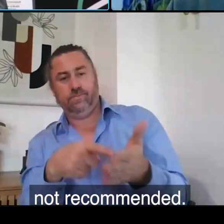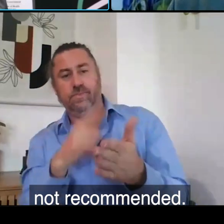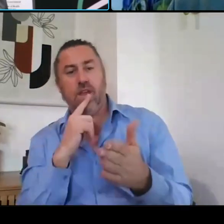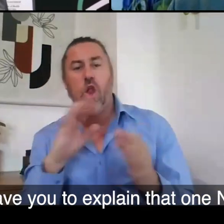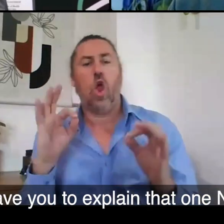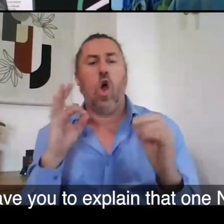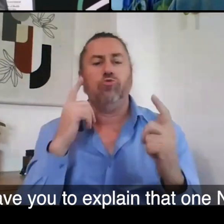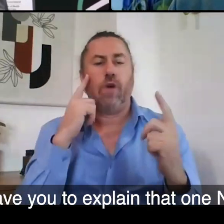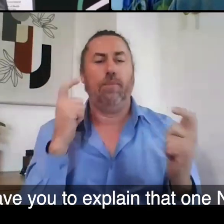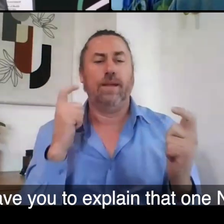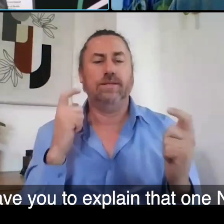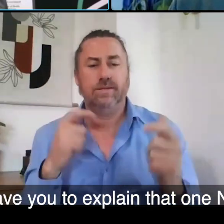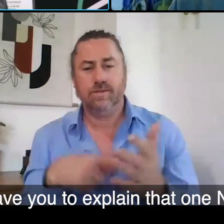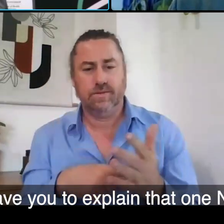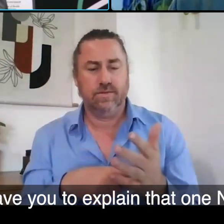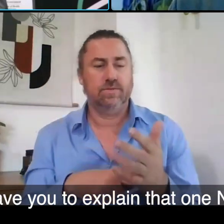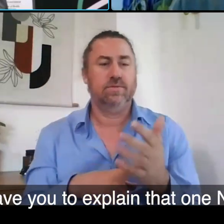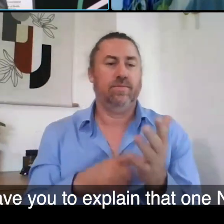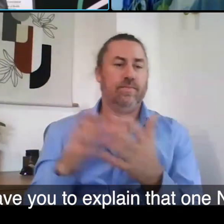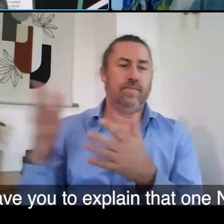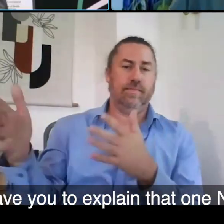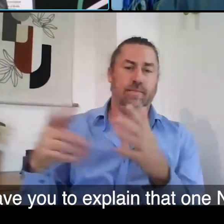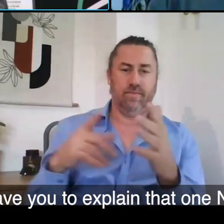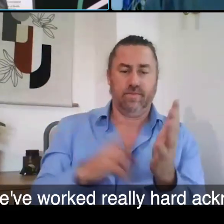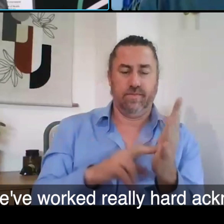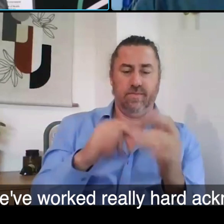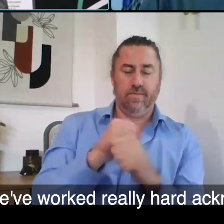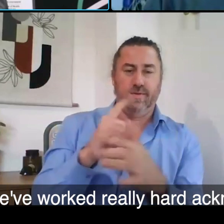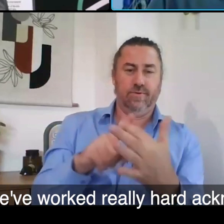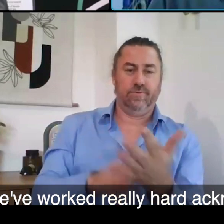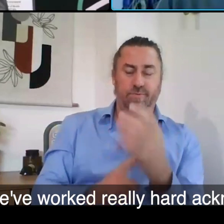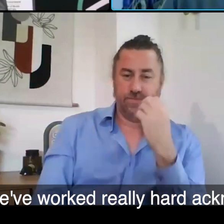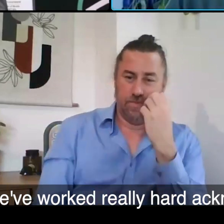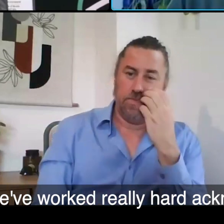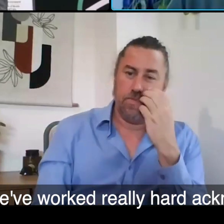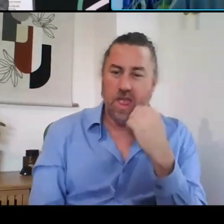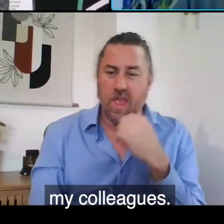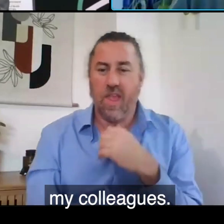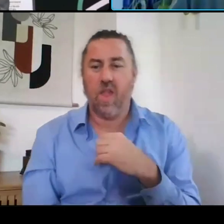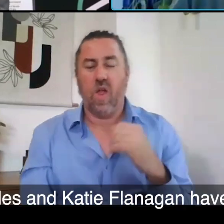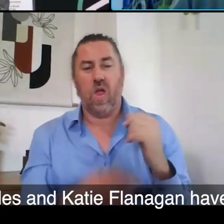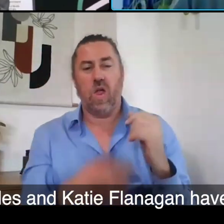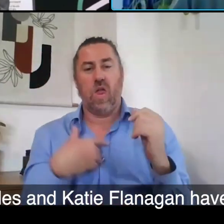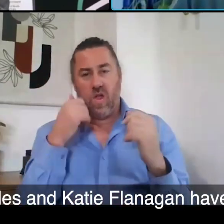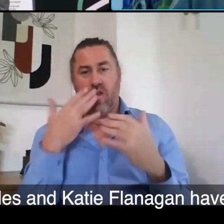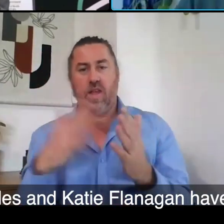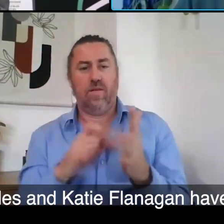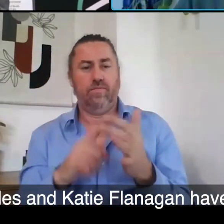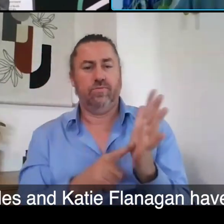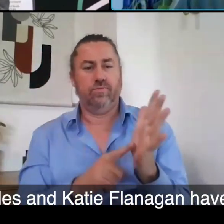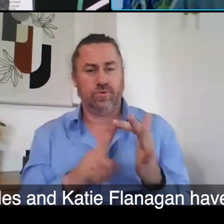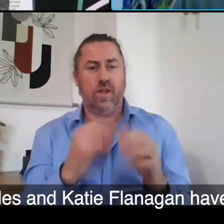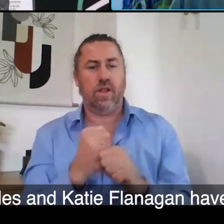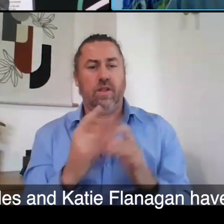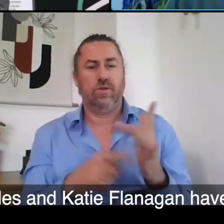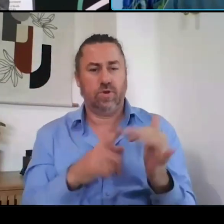recommended. I'll leave you to explain that one, Nigel. Yeah, so we've worked really hard acknowledging my colleagues Michelle Giles and Katie Flanagan